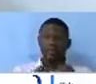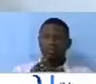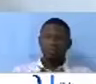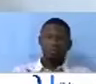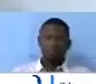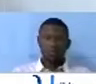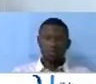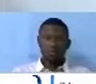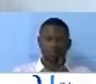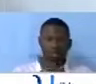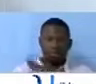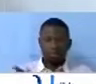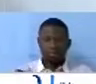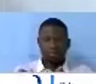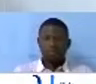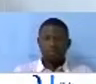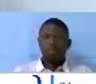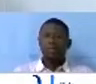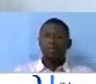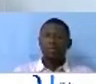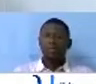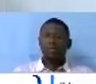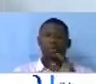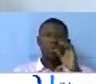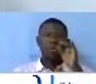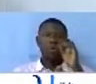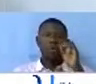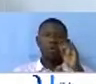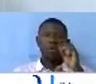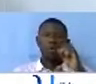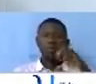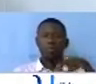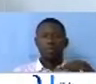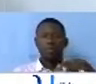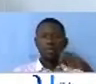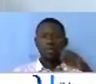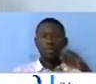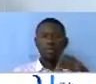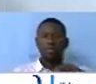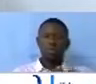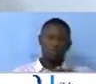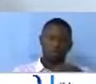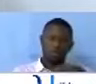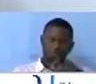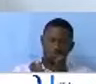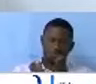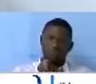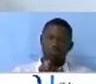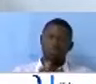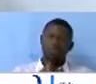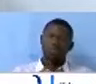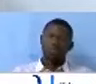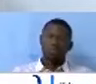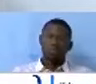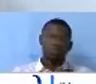Operation Bulldozer taking over. Operation Bulldozer. We only spent a year or two. And we